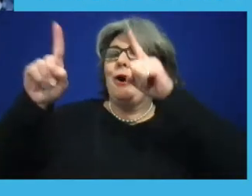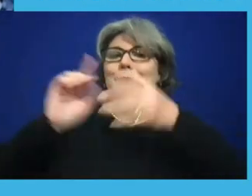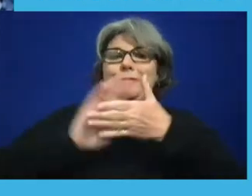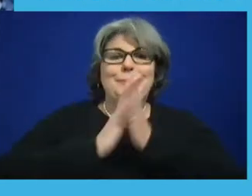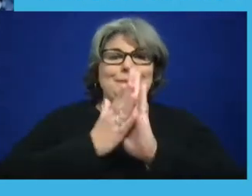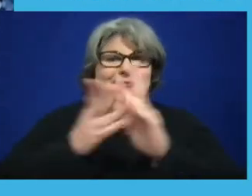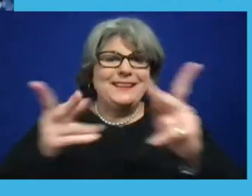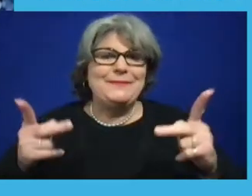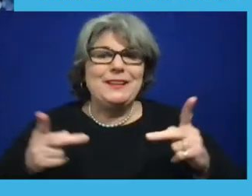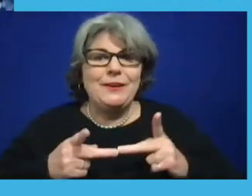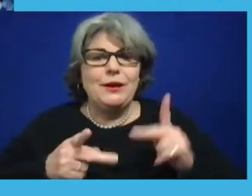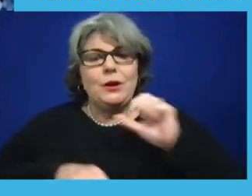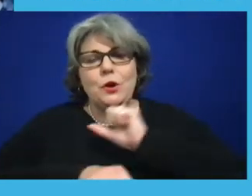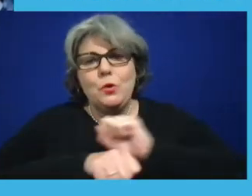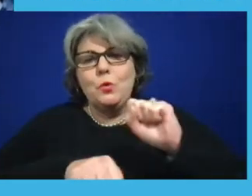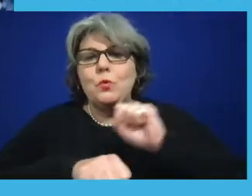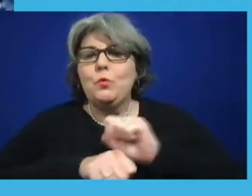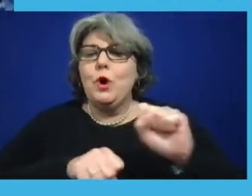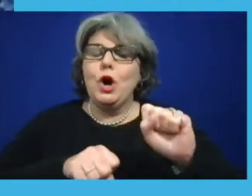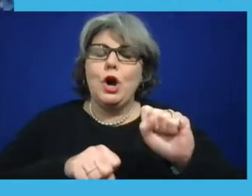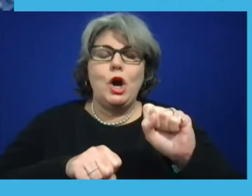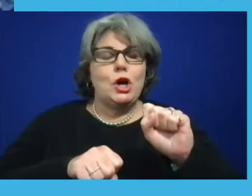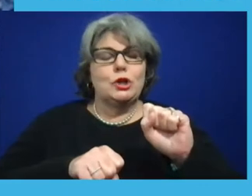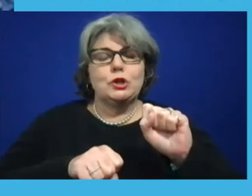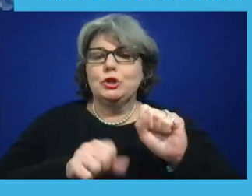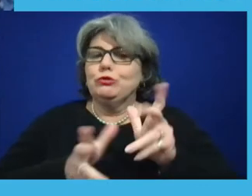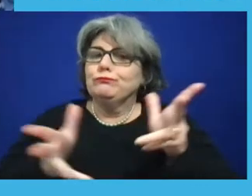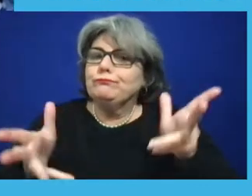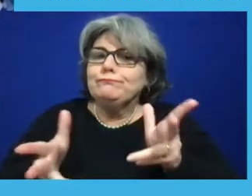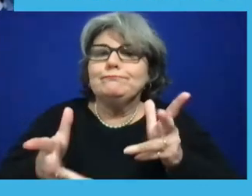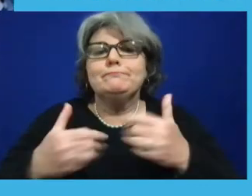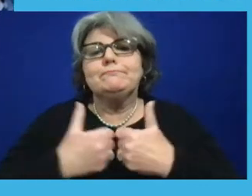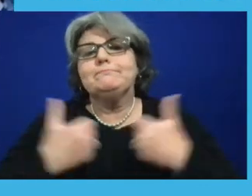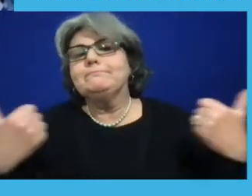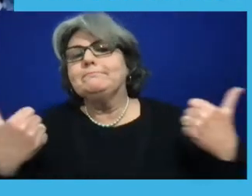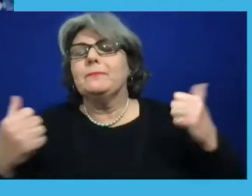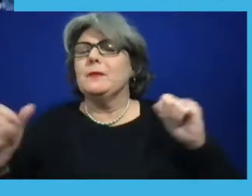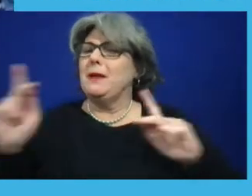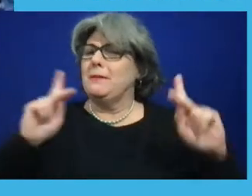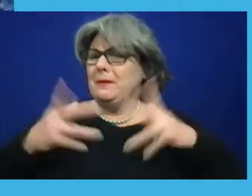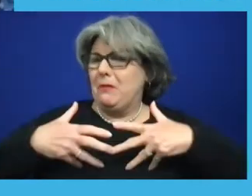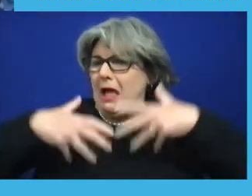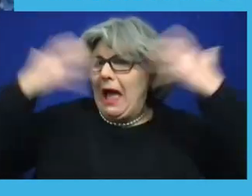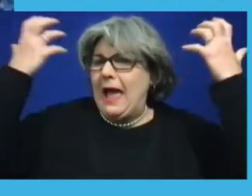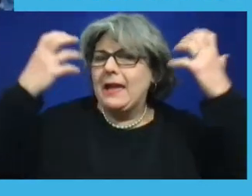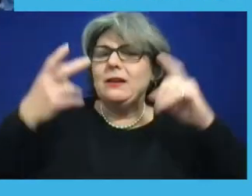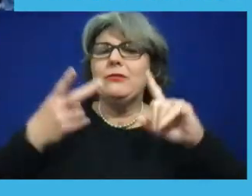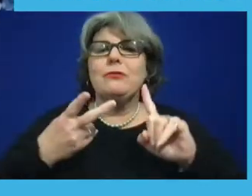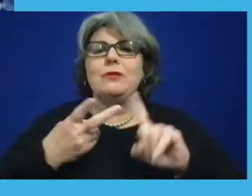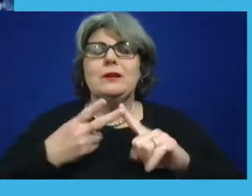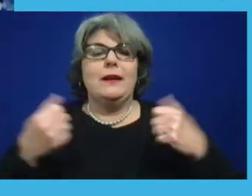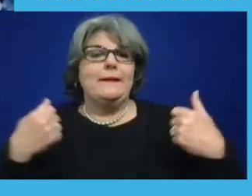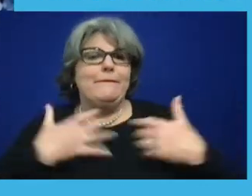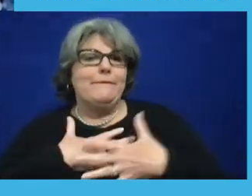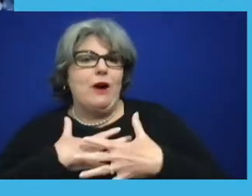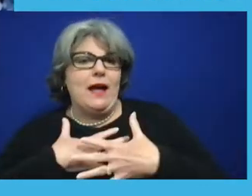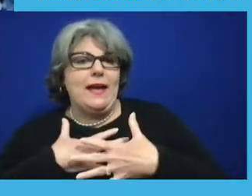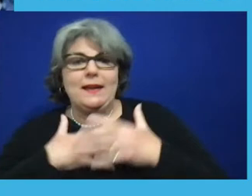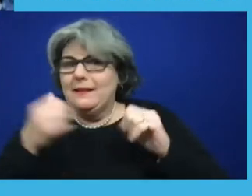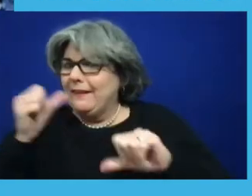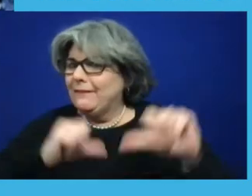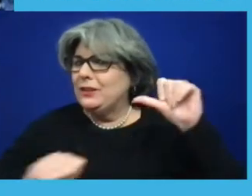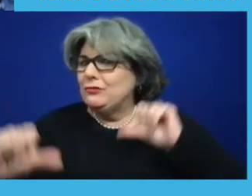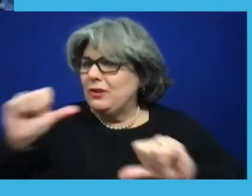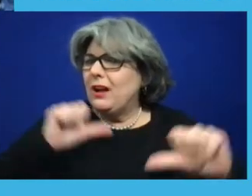where some in office or who aspired to office work to stir up division, to make folks